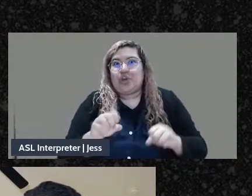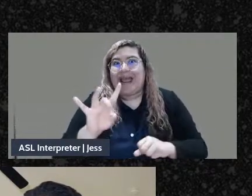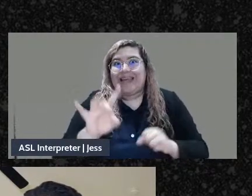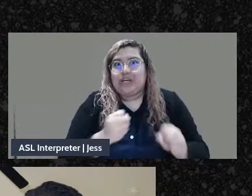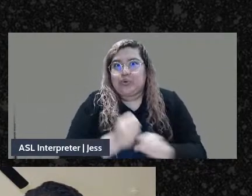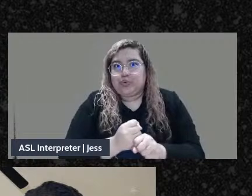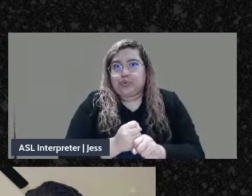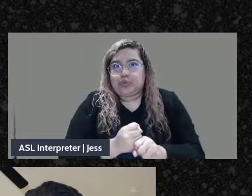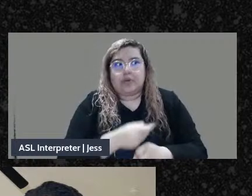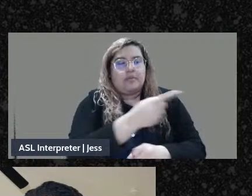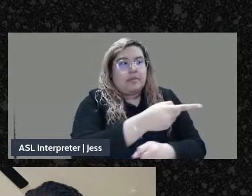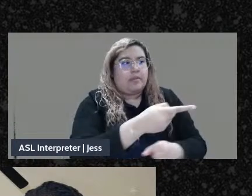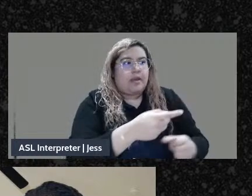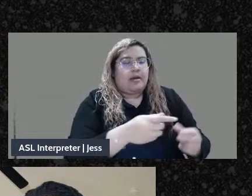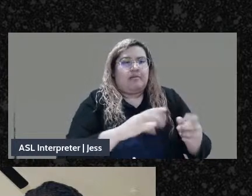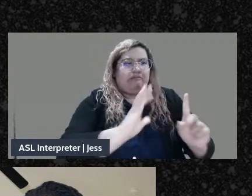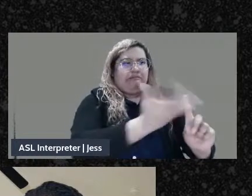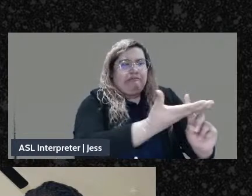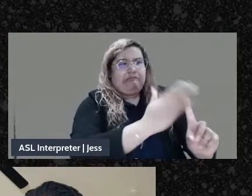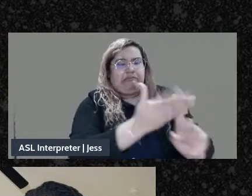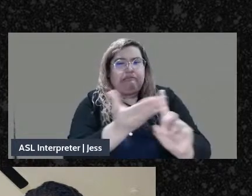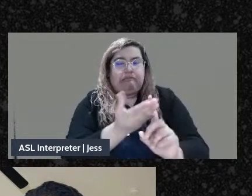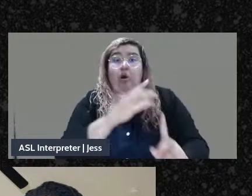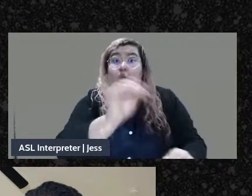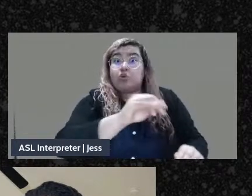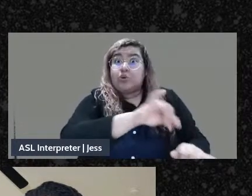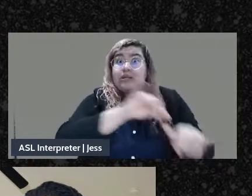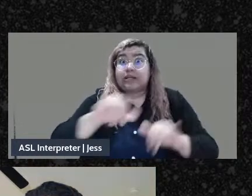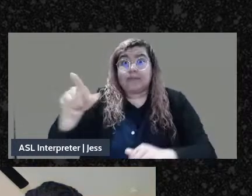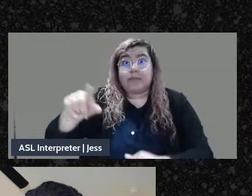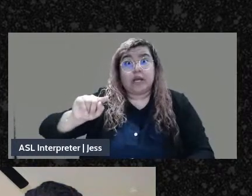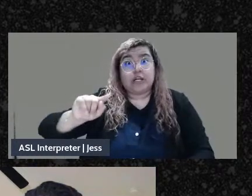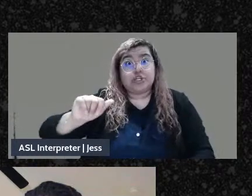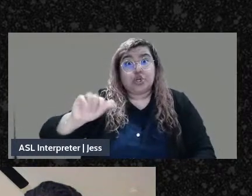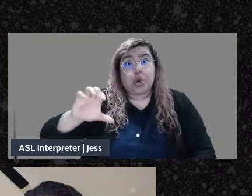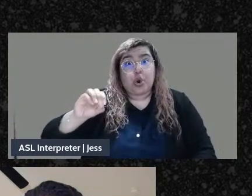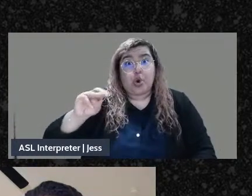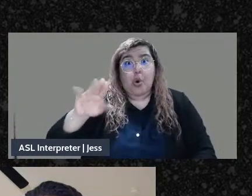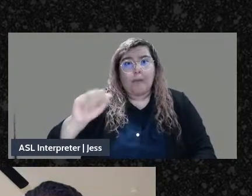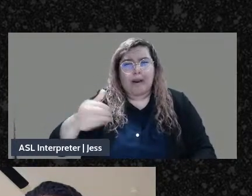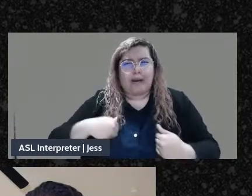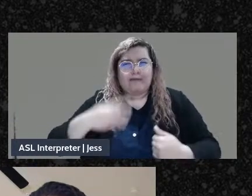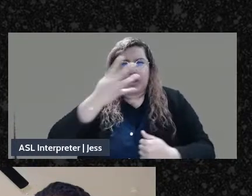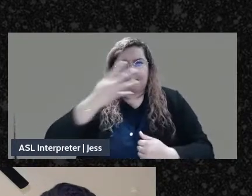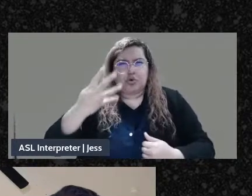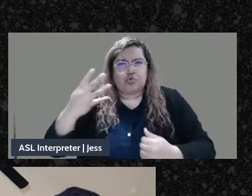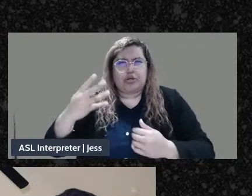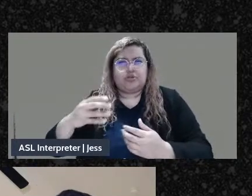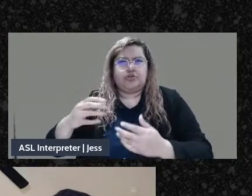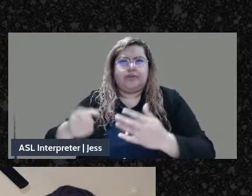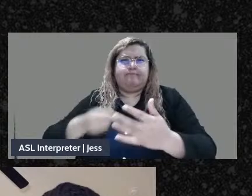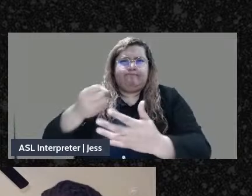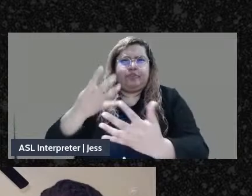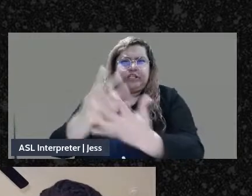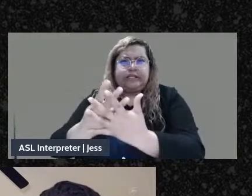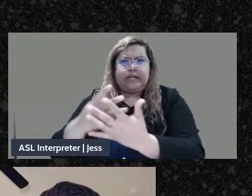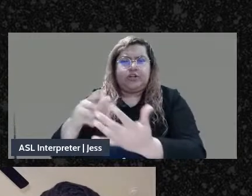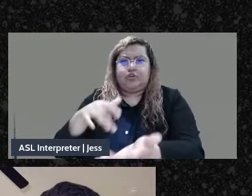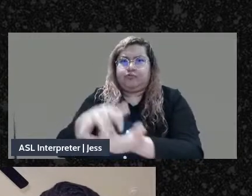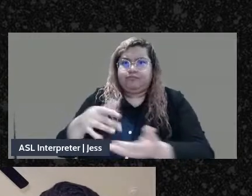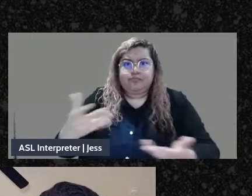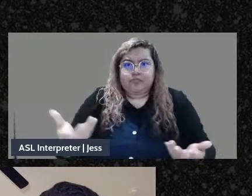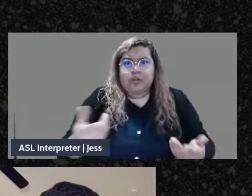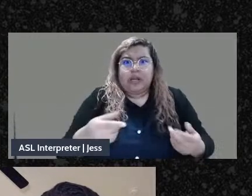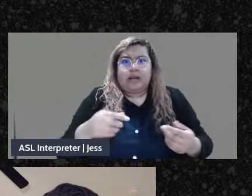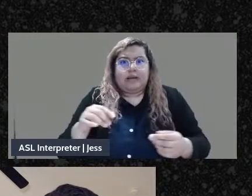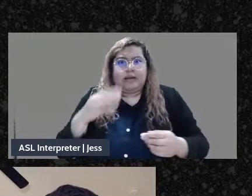signed on to shut down the immigrant detention center in Tacoma, rather than like improve conditions or pay for more lawyers to represent everyone, but